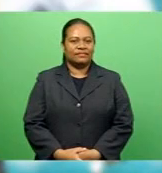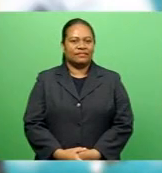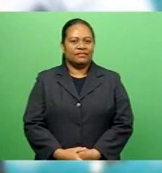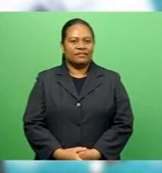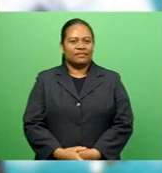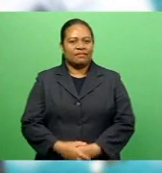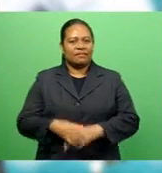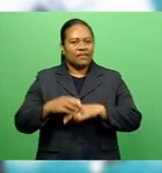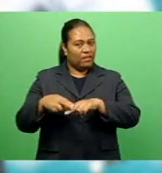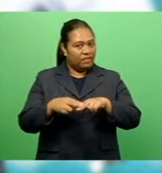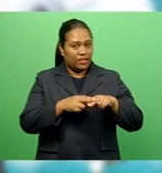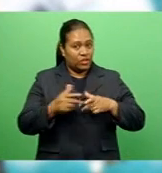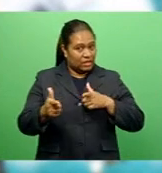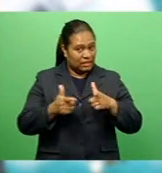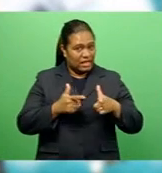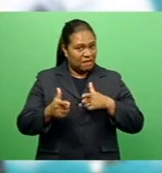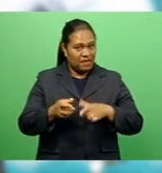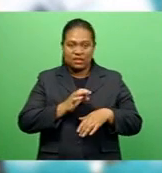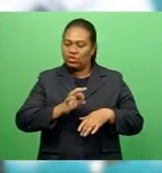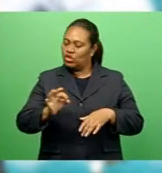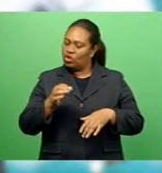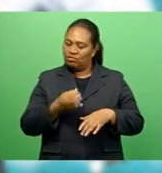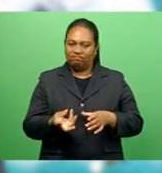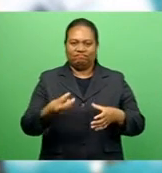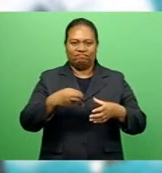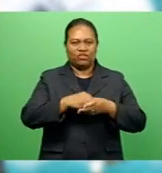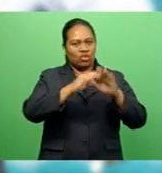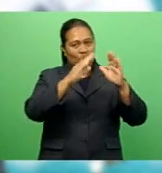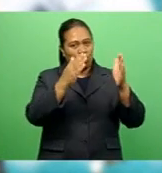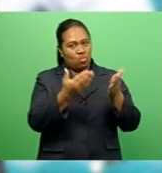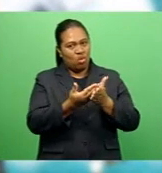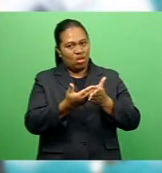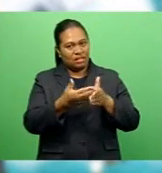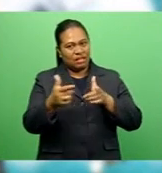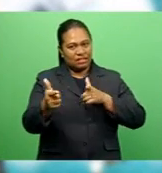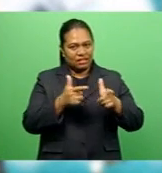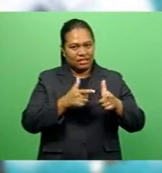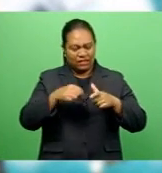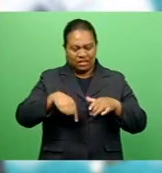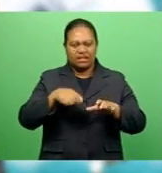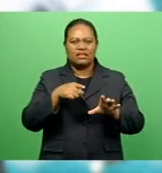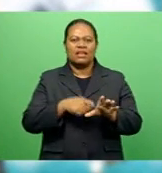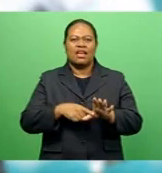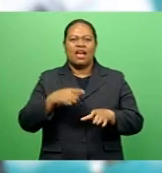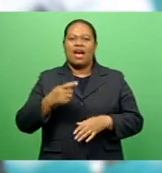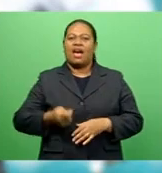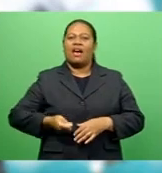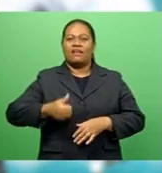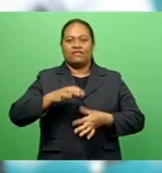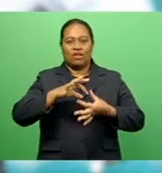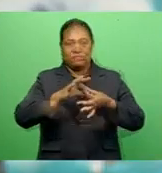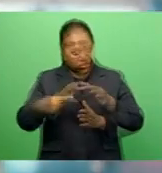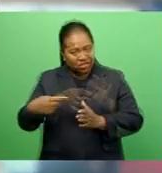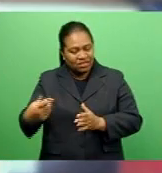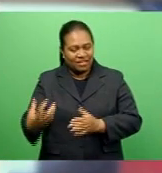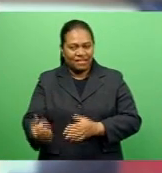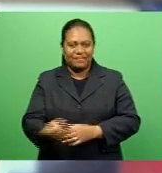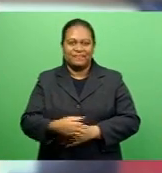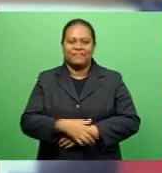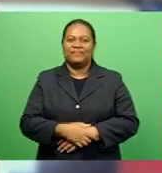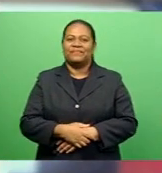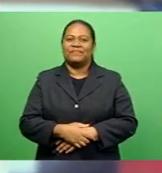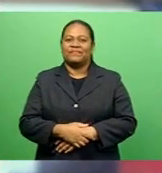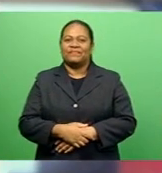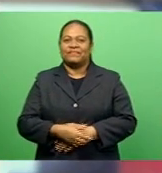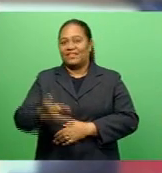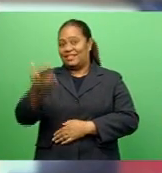The Fiji 7 side will not play in any World Series tournaments this year until after the Olympic Games in Tokyo, Japan. As